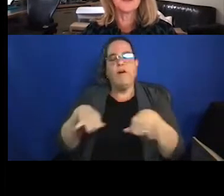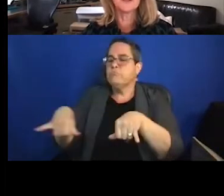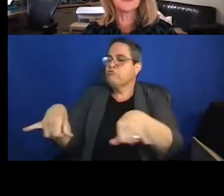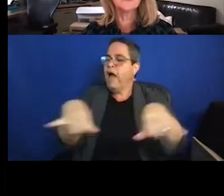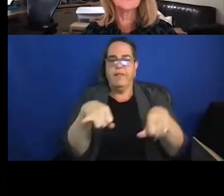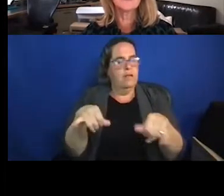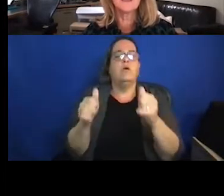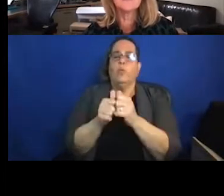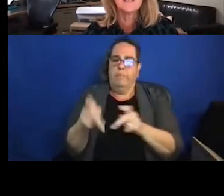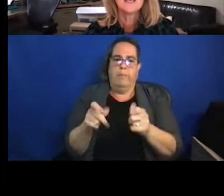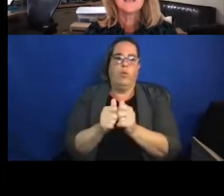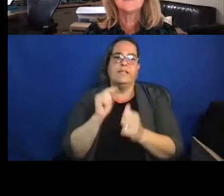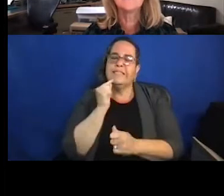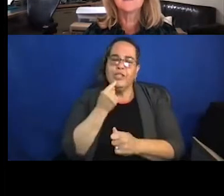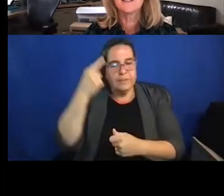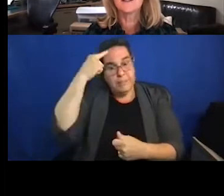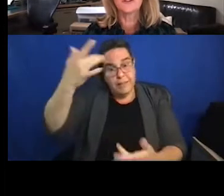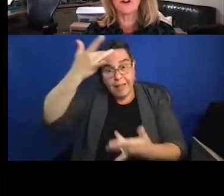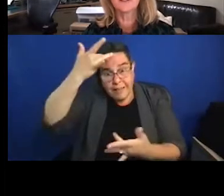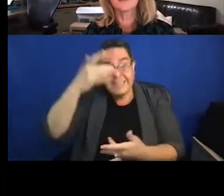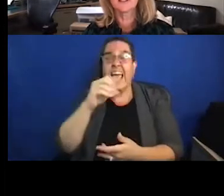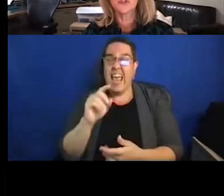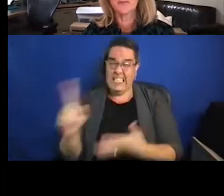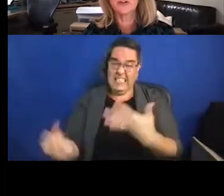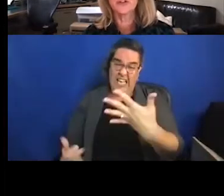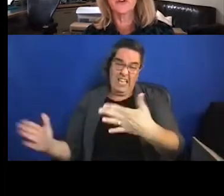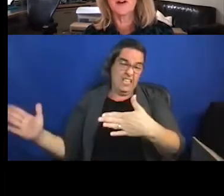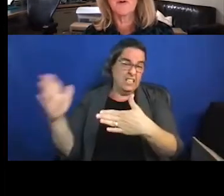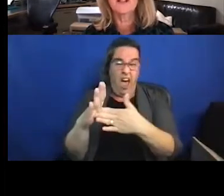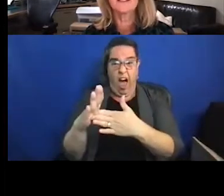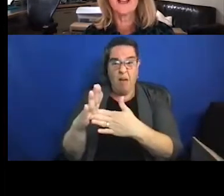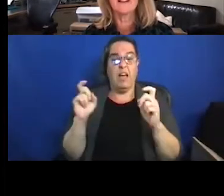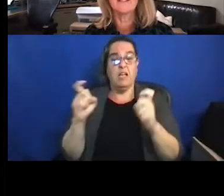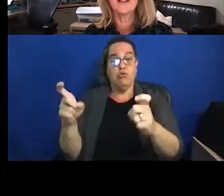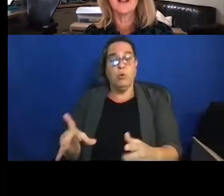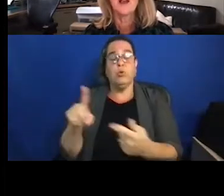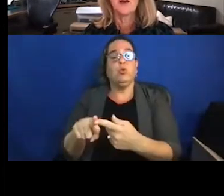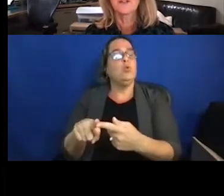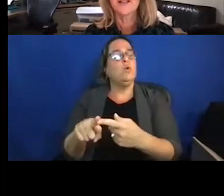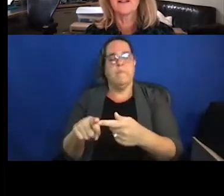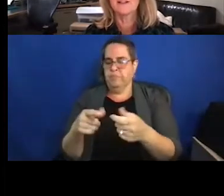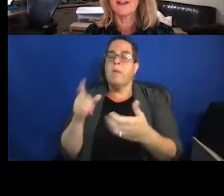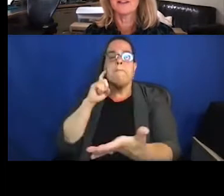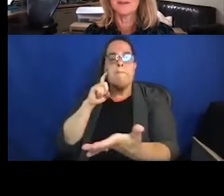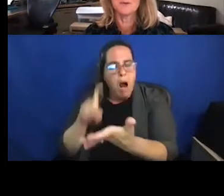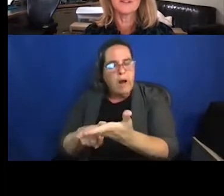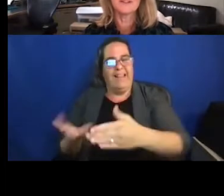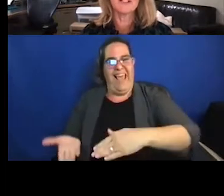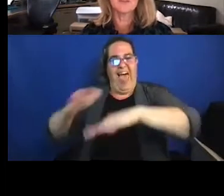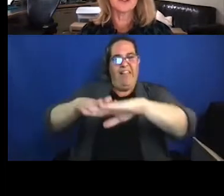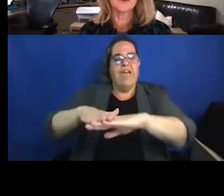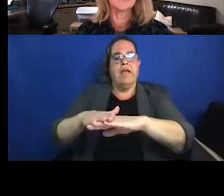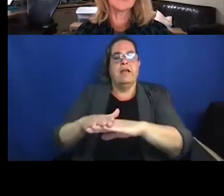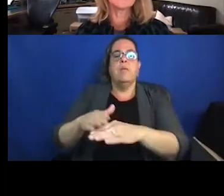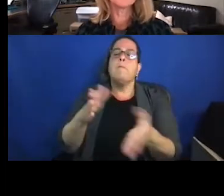serious mental illness, and it is the single largest contributor to a markedly elevated mortality rate in people with